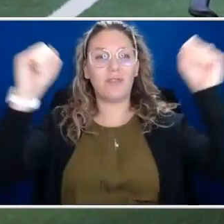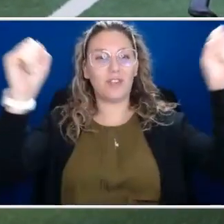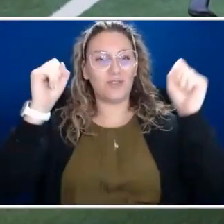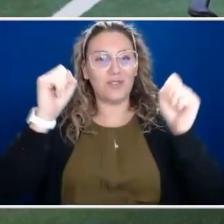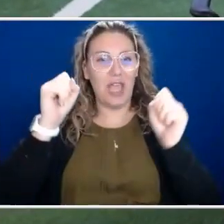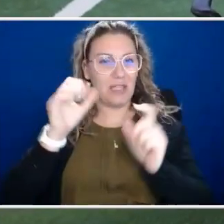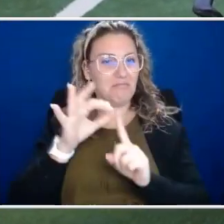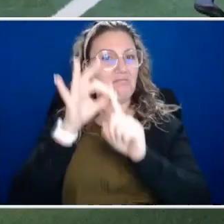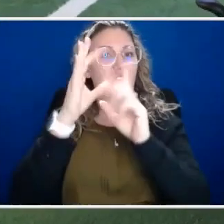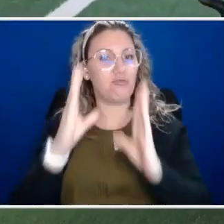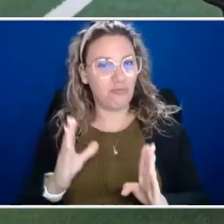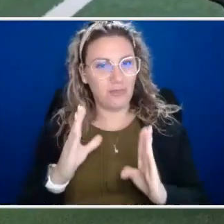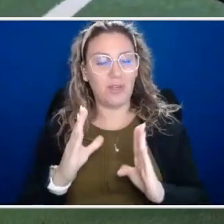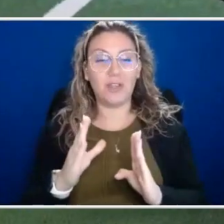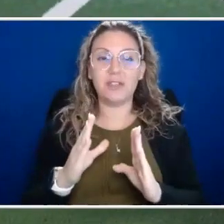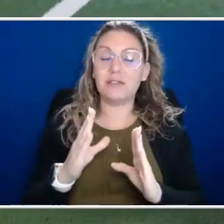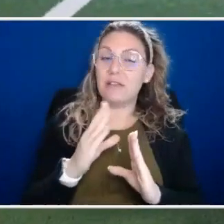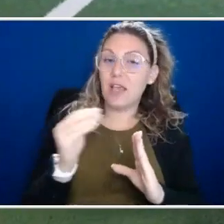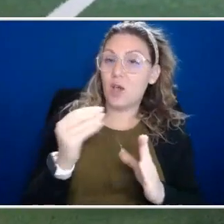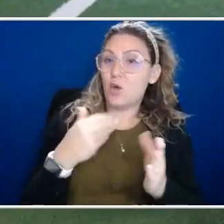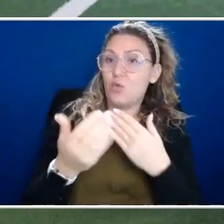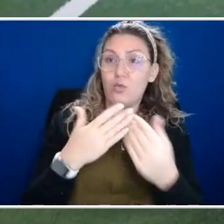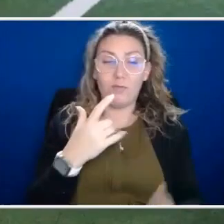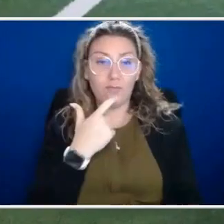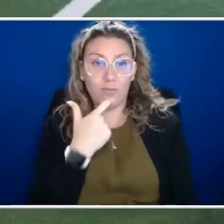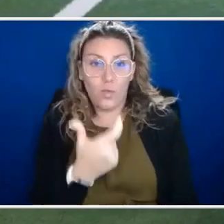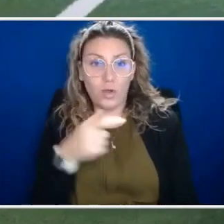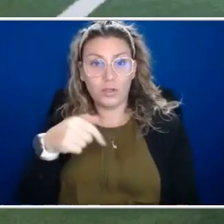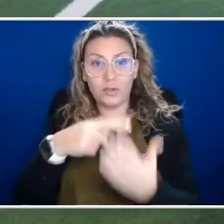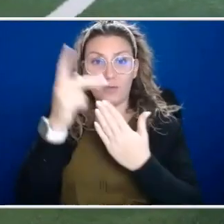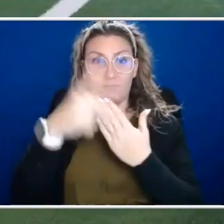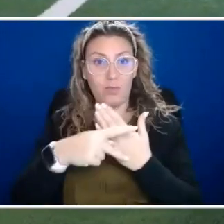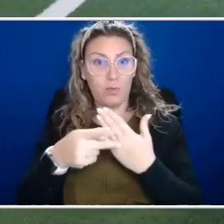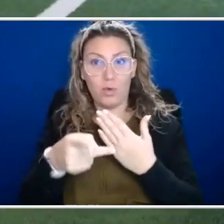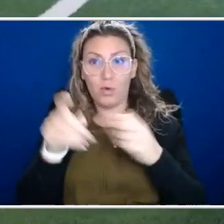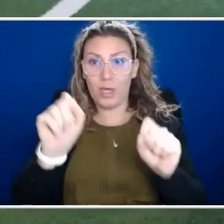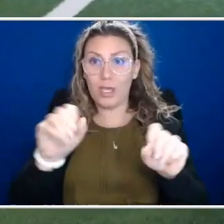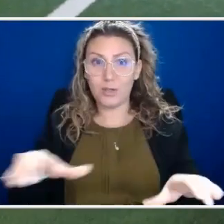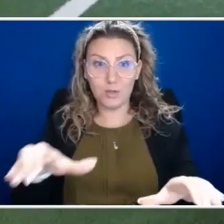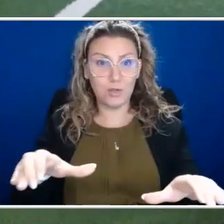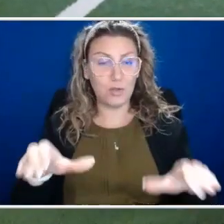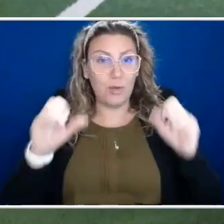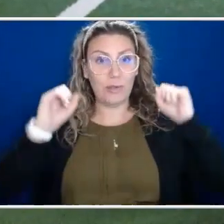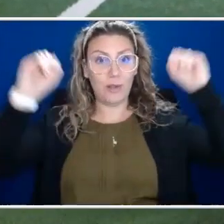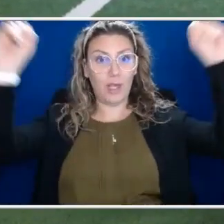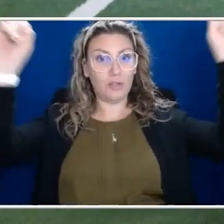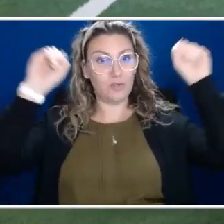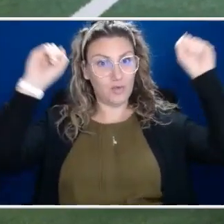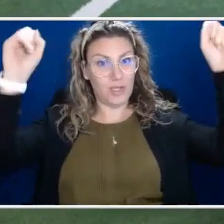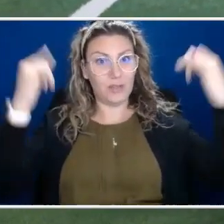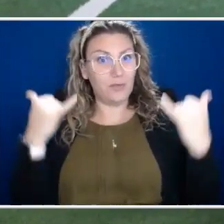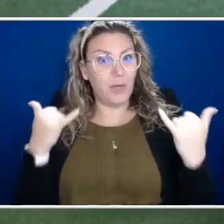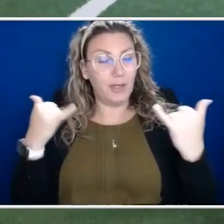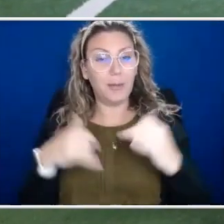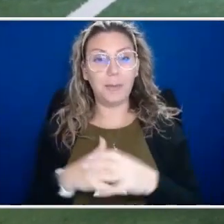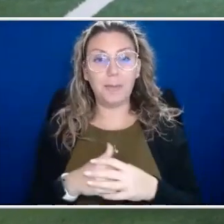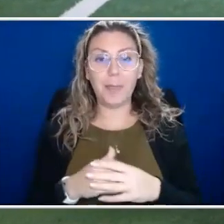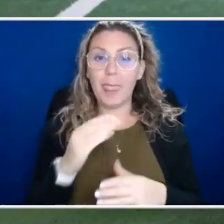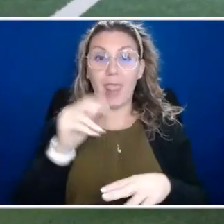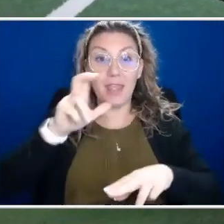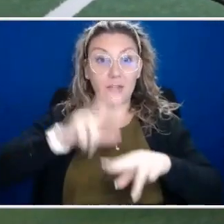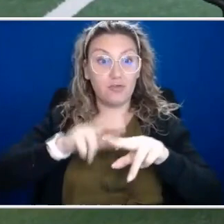that wherever you're watching this program from, you can do these exercises right now, and chairs are a very important part.